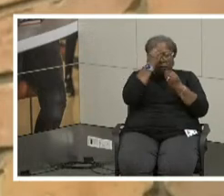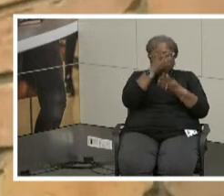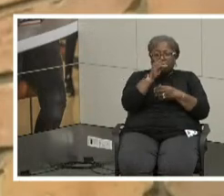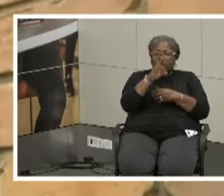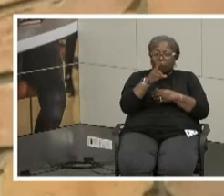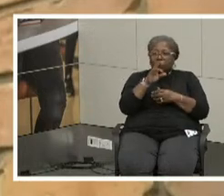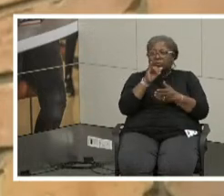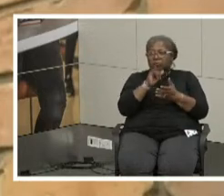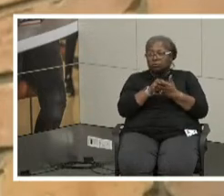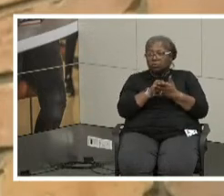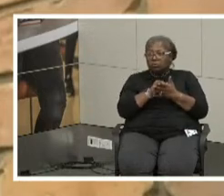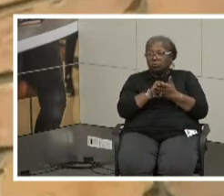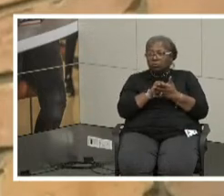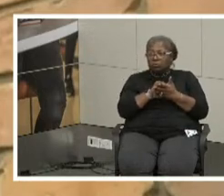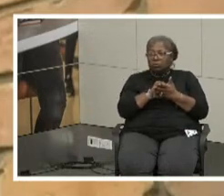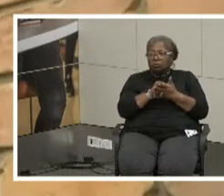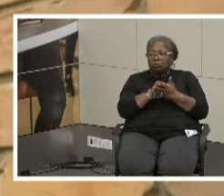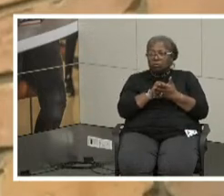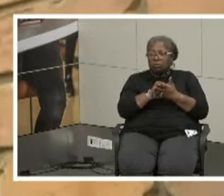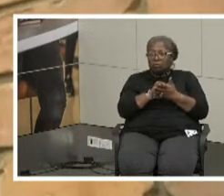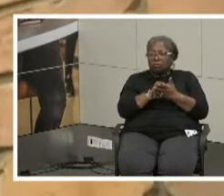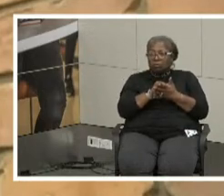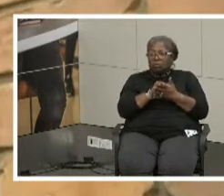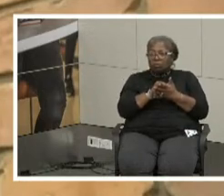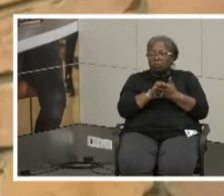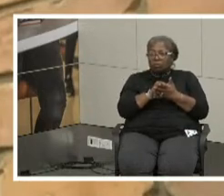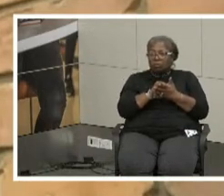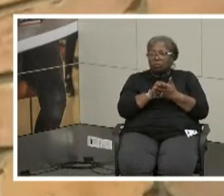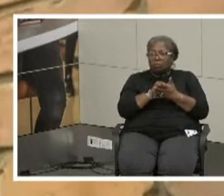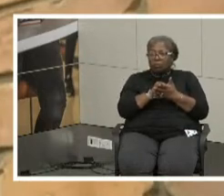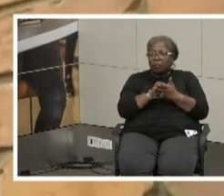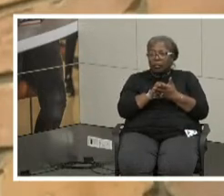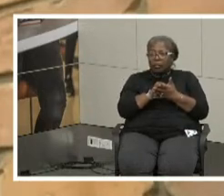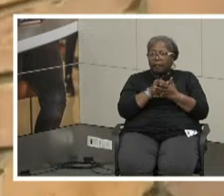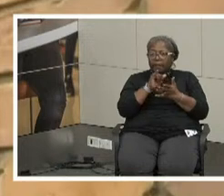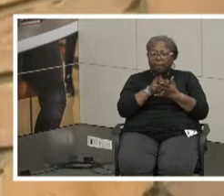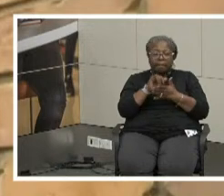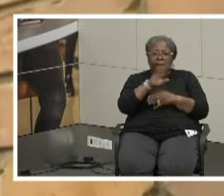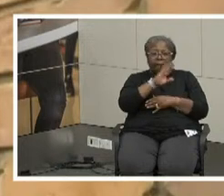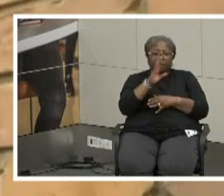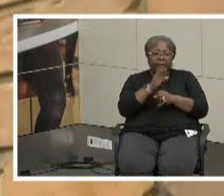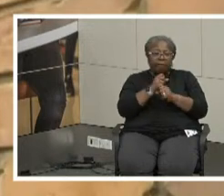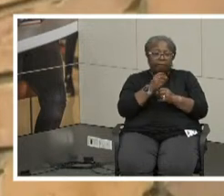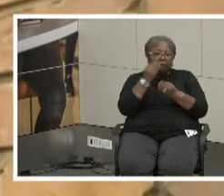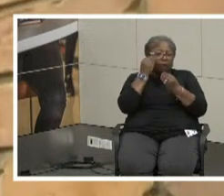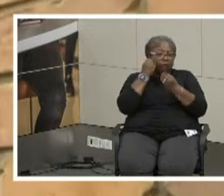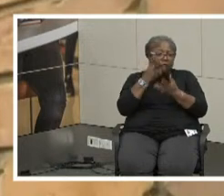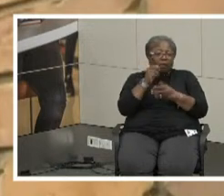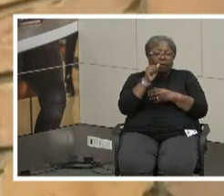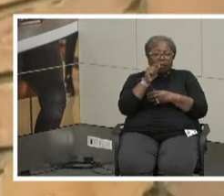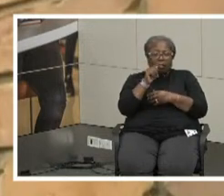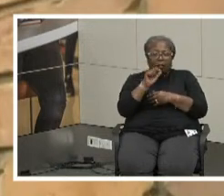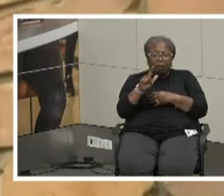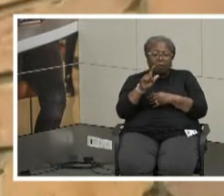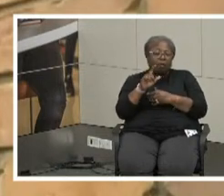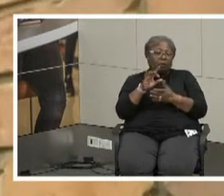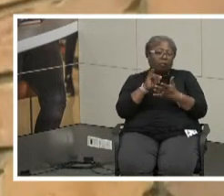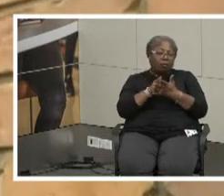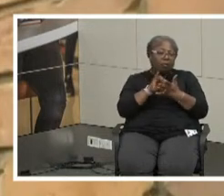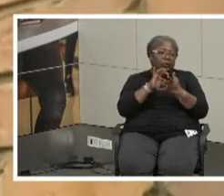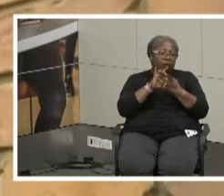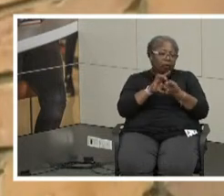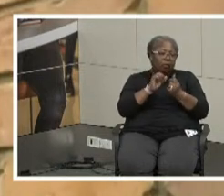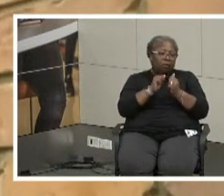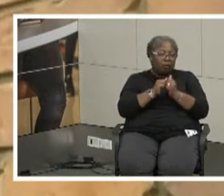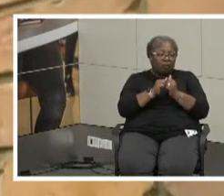or that um you know that they never get a notice at all uh regarding